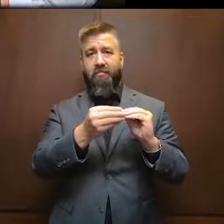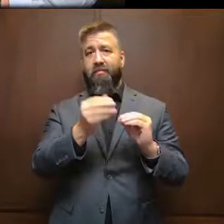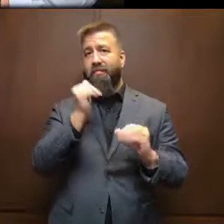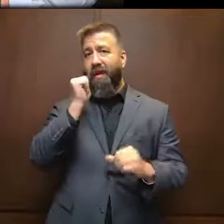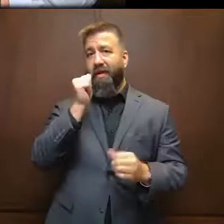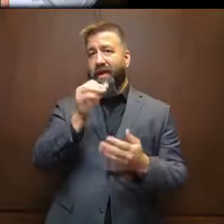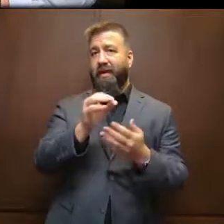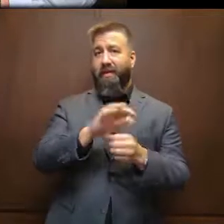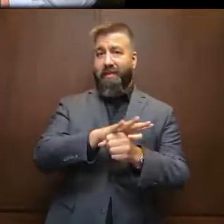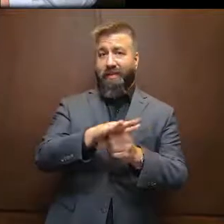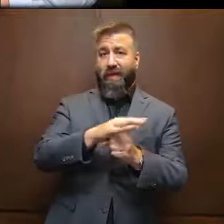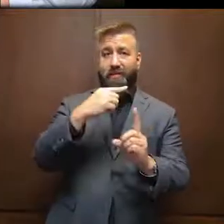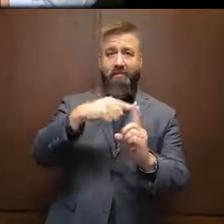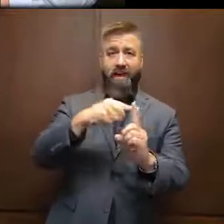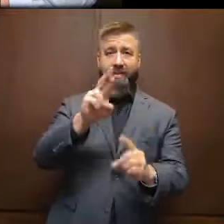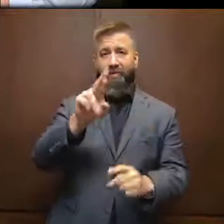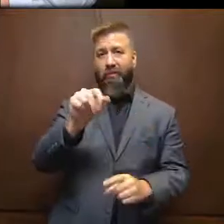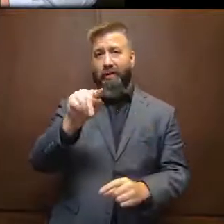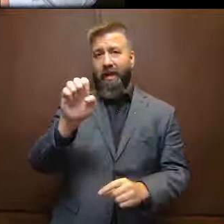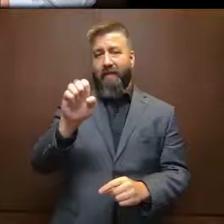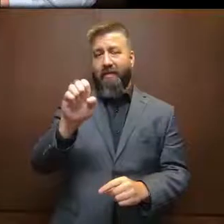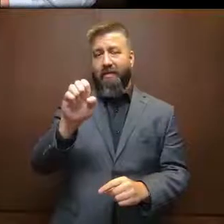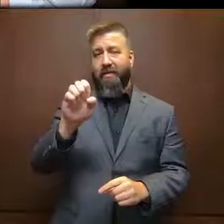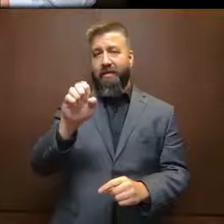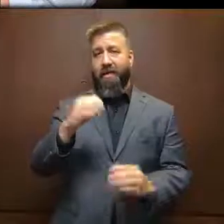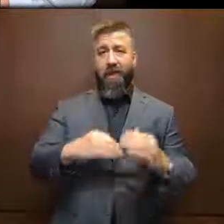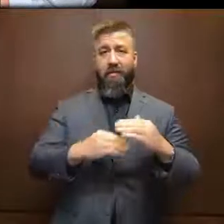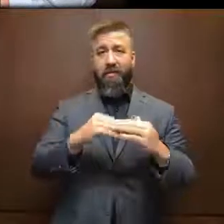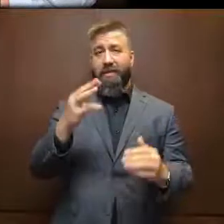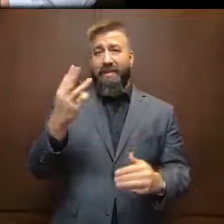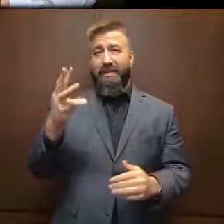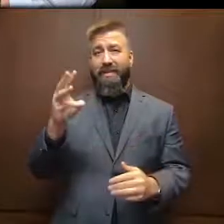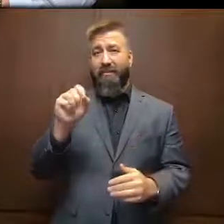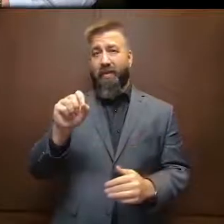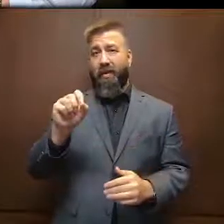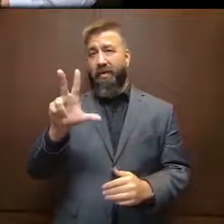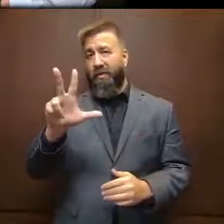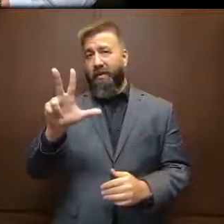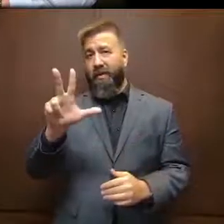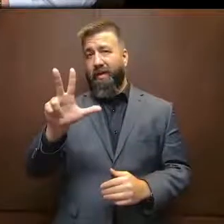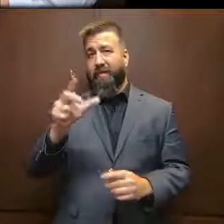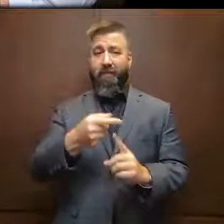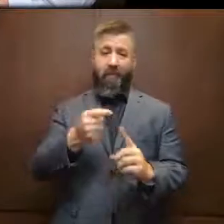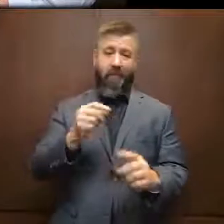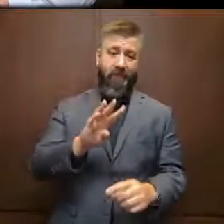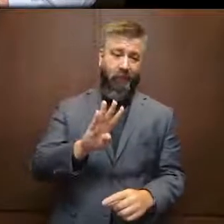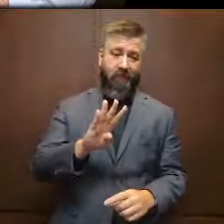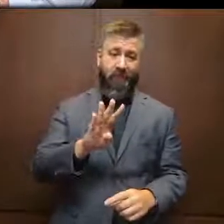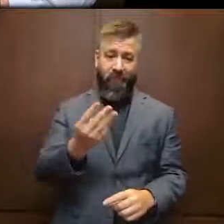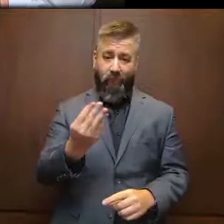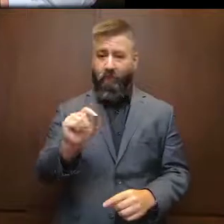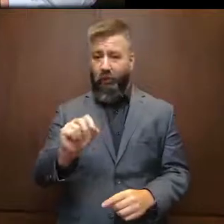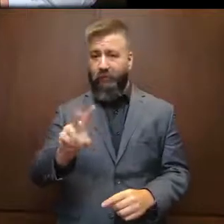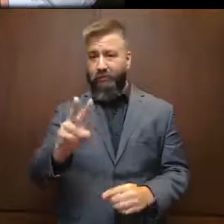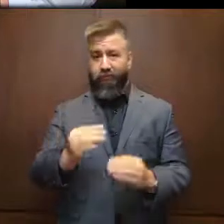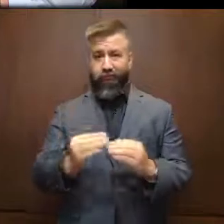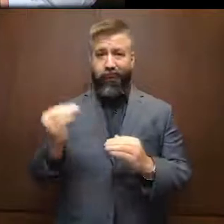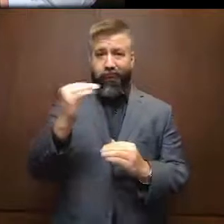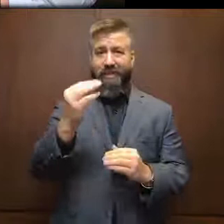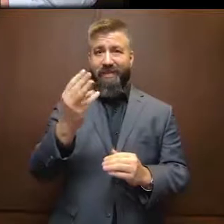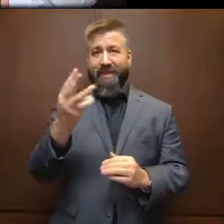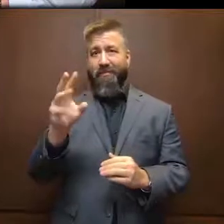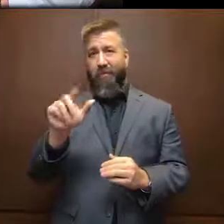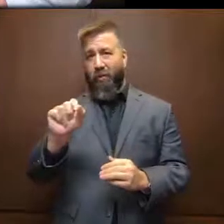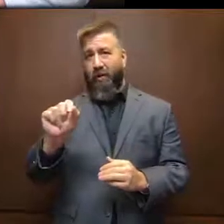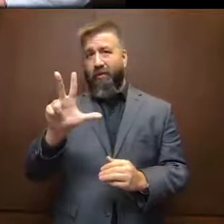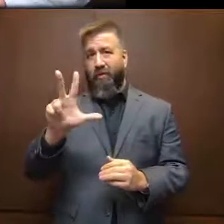daily county positivity rate up to 16.3 from 14.2, definitely heading in the wrong direction. And, it's, as